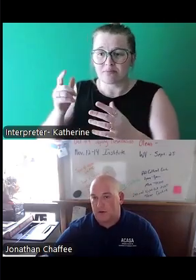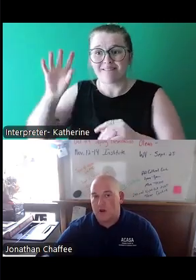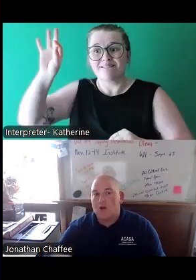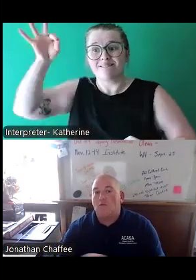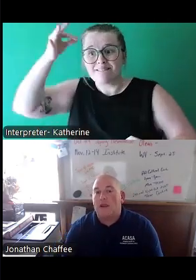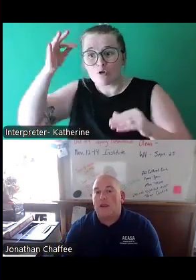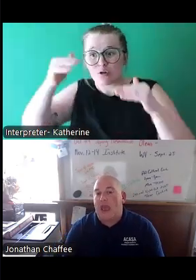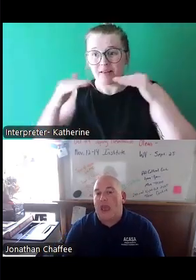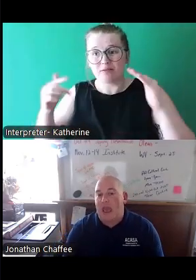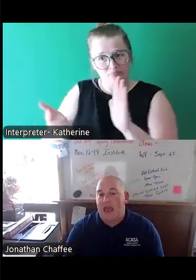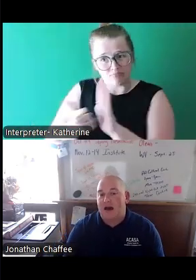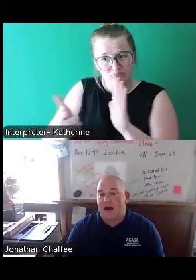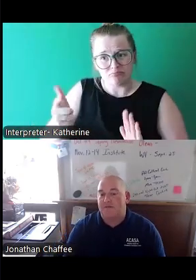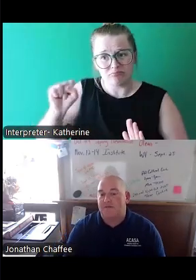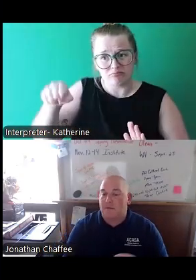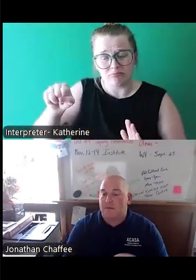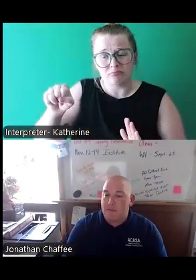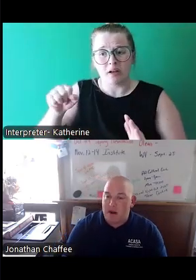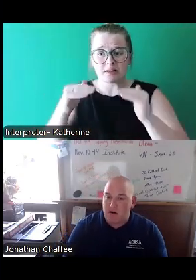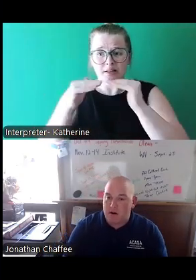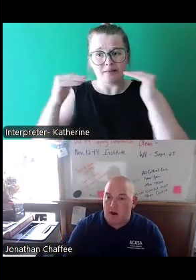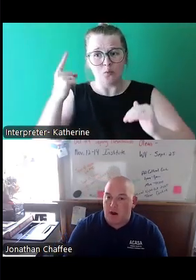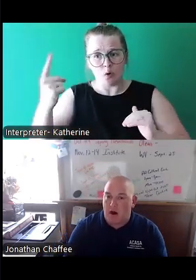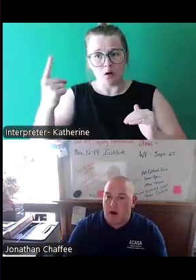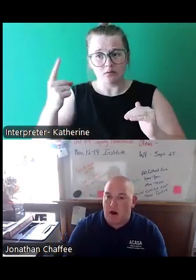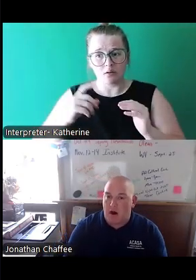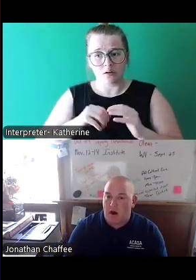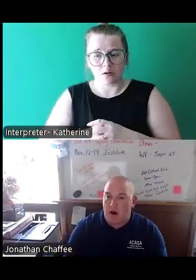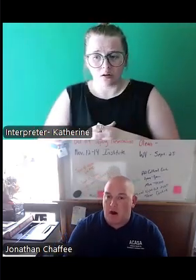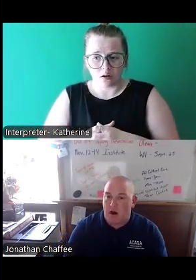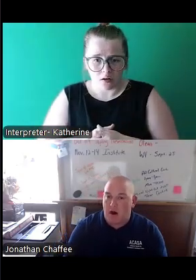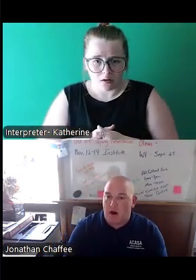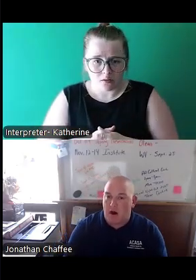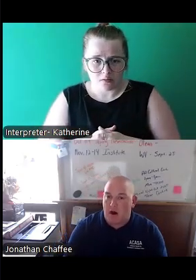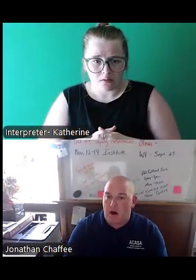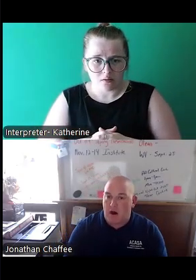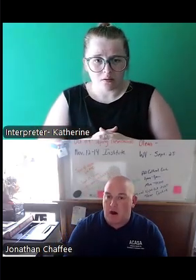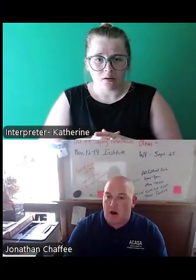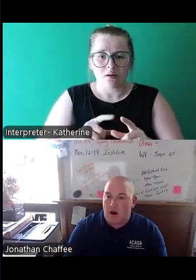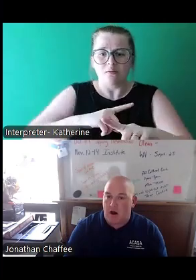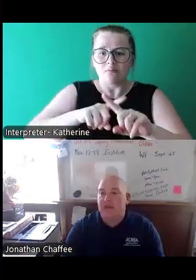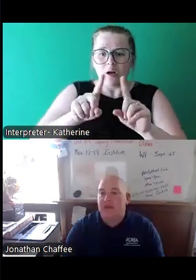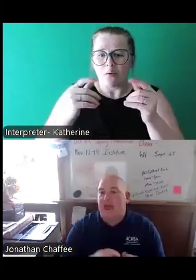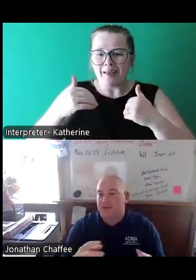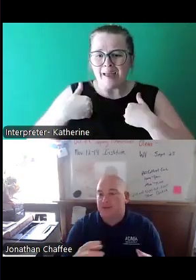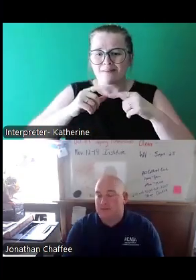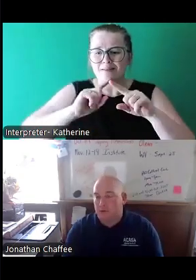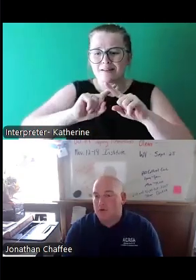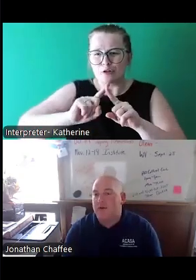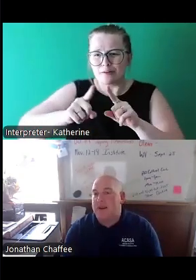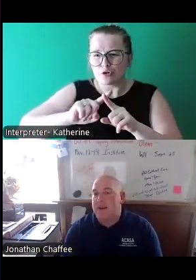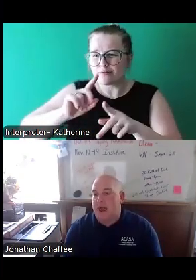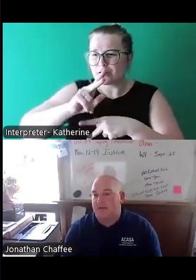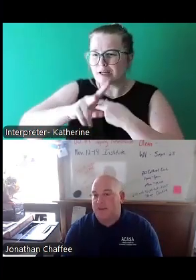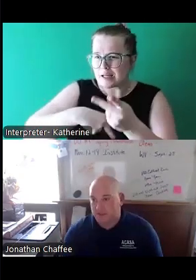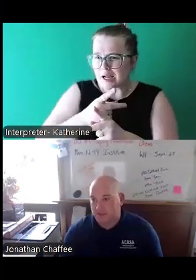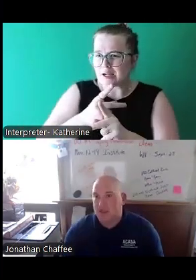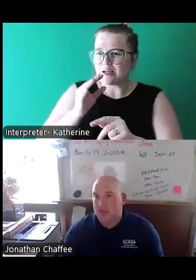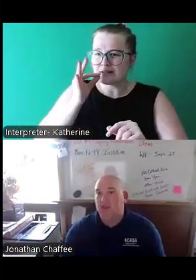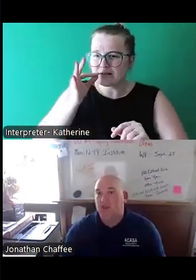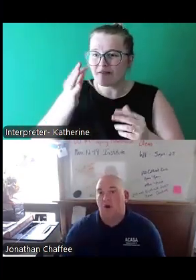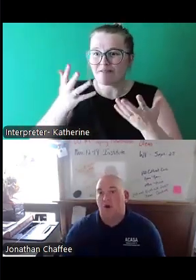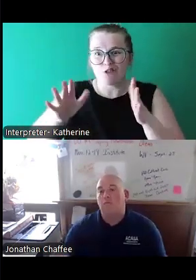level, we have Marinol, we have Epidiolex that has been proven and